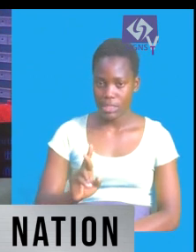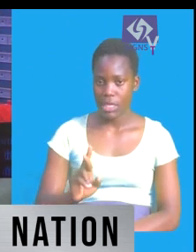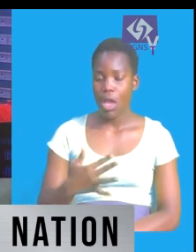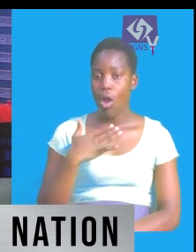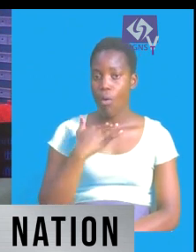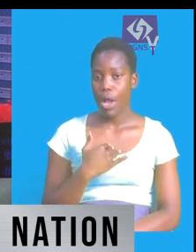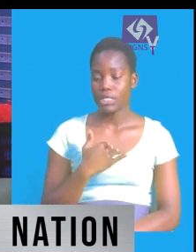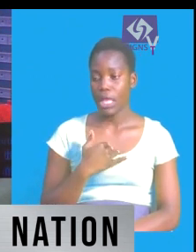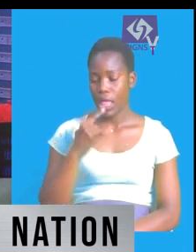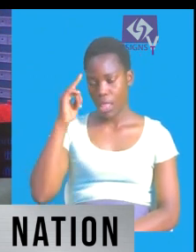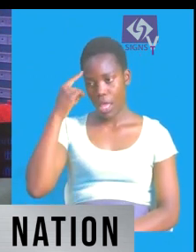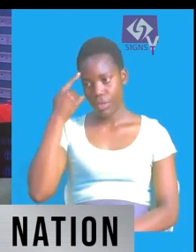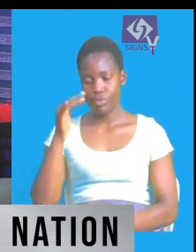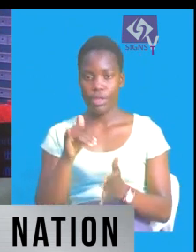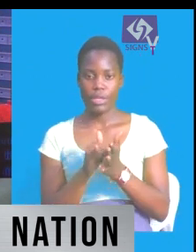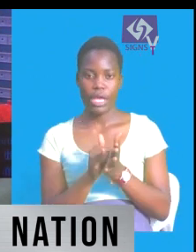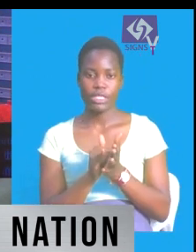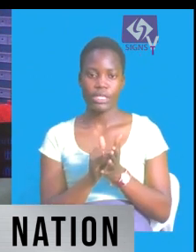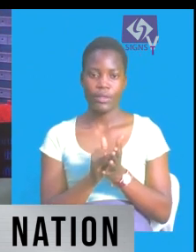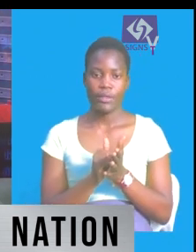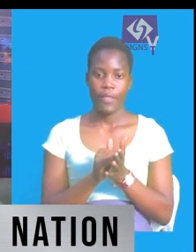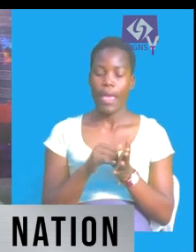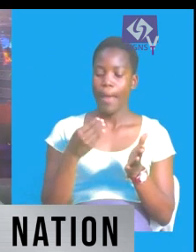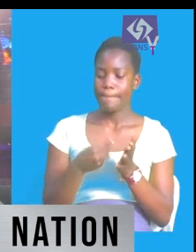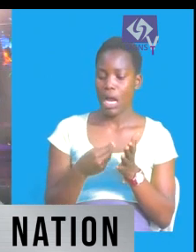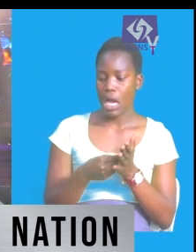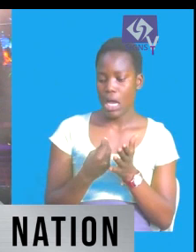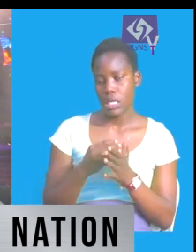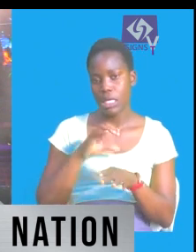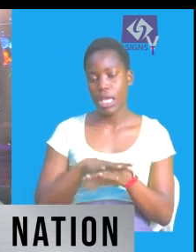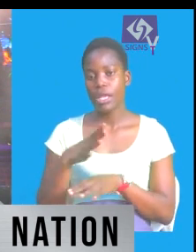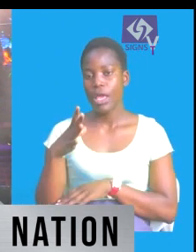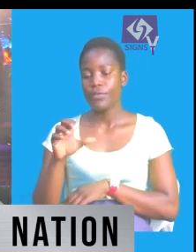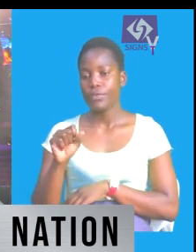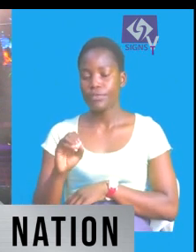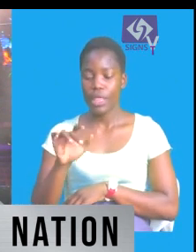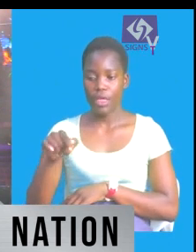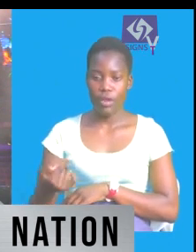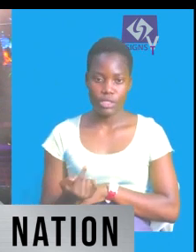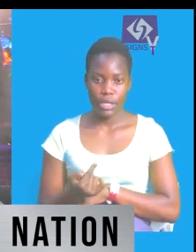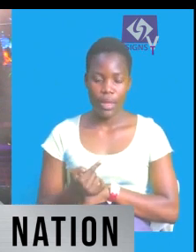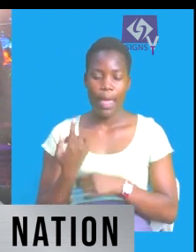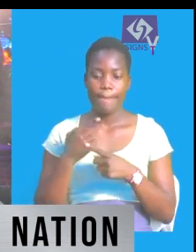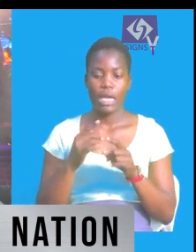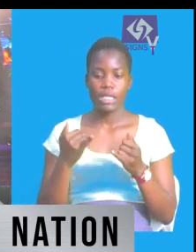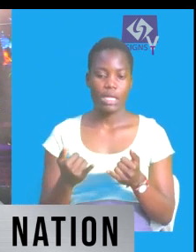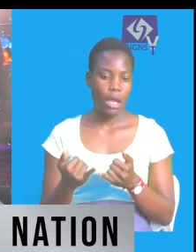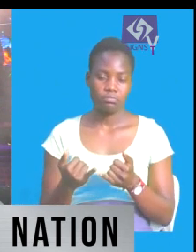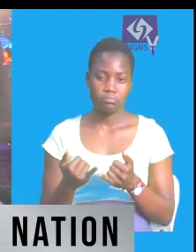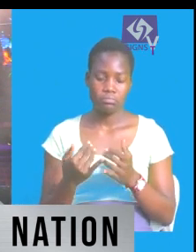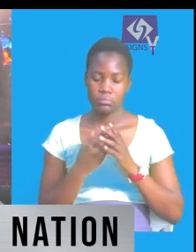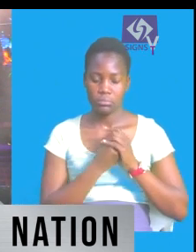wanted. They thought, oh, now I'll get this loan of this amount, 50,000, maybe I'll prosper. But now they ended up